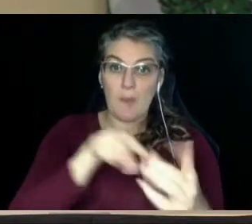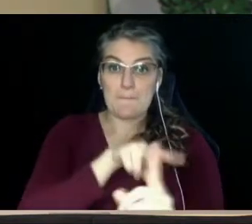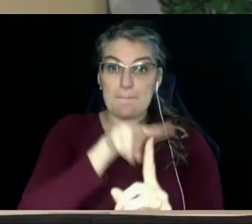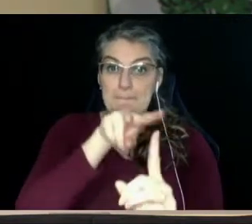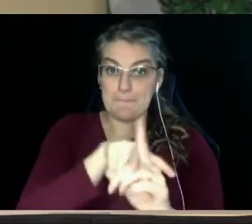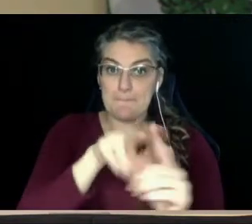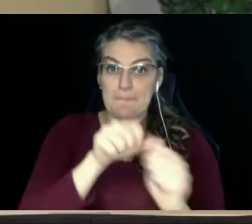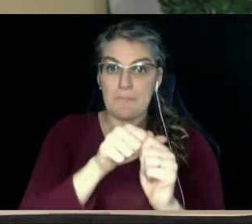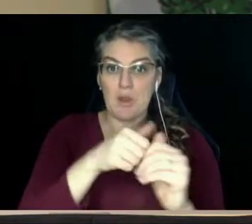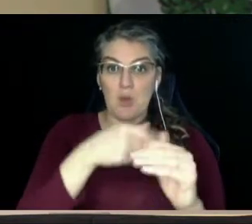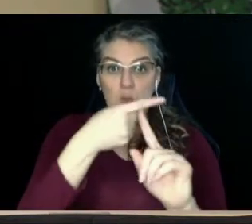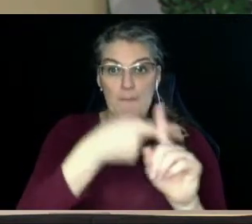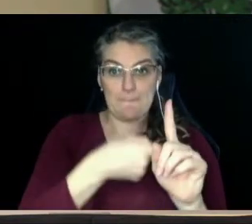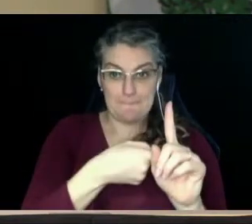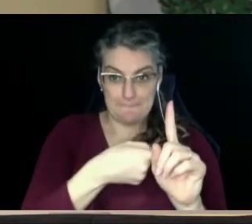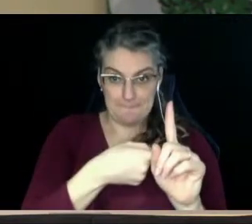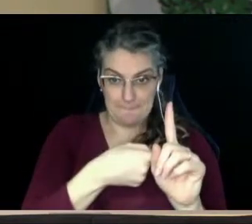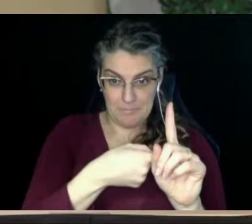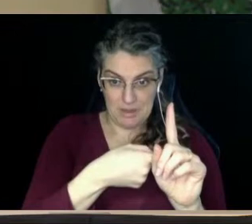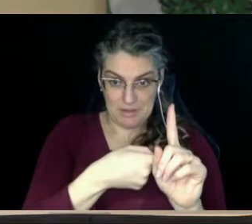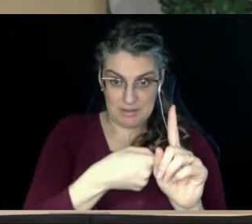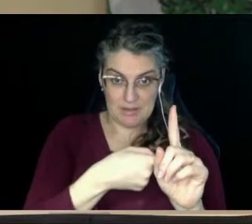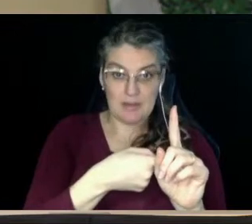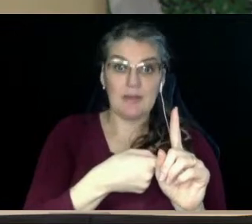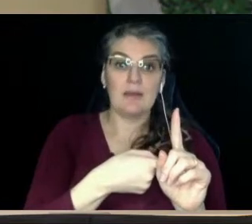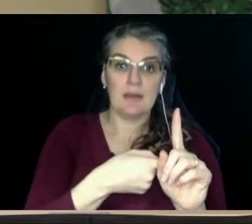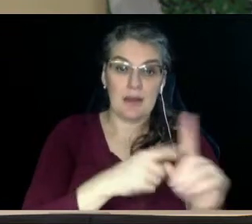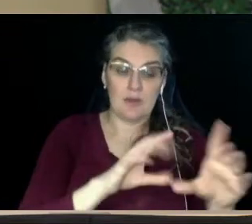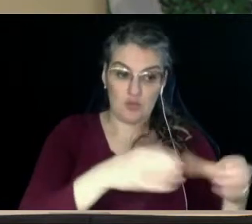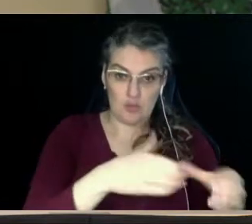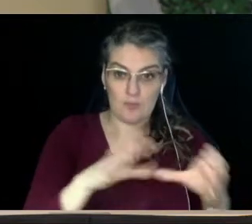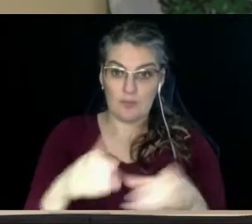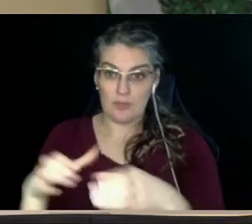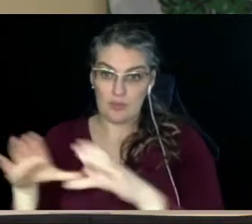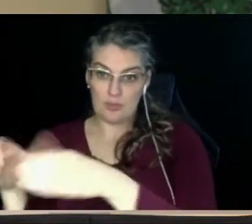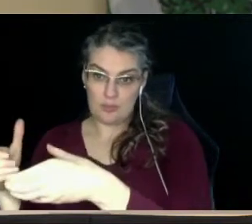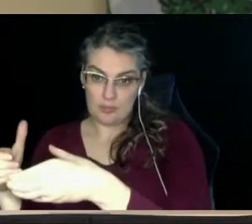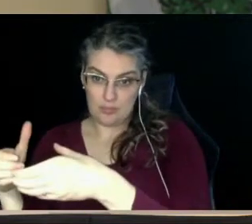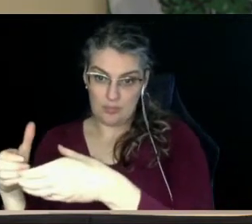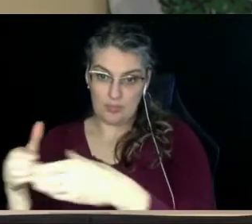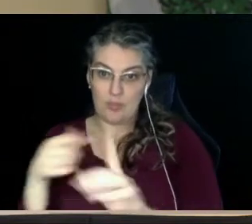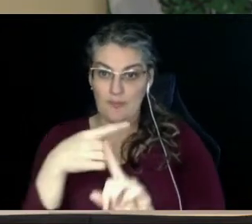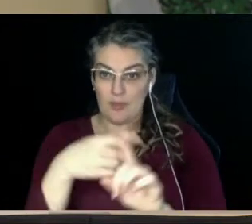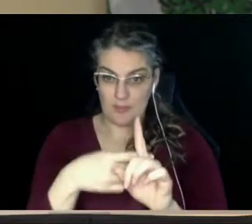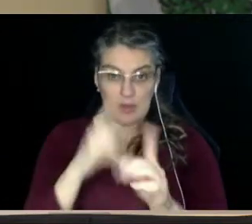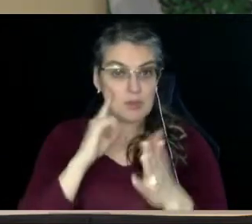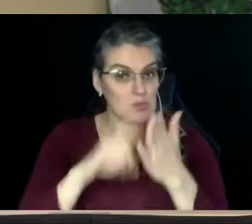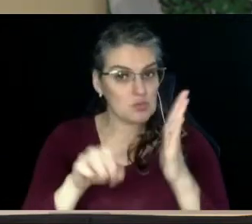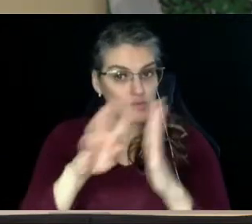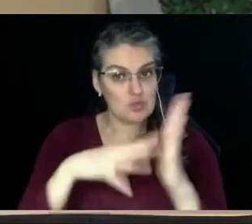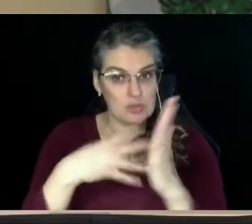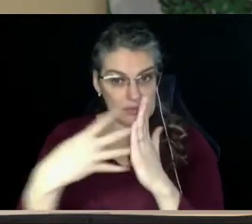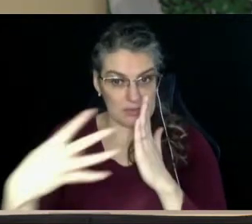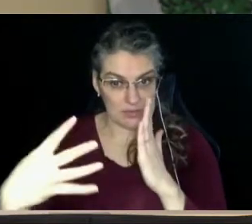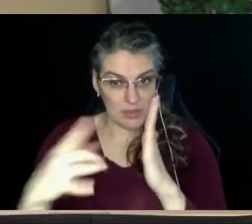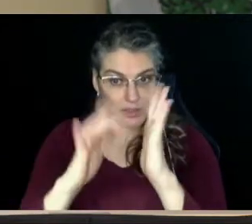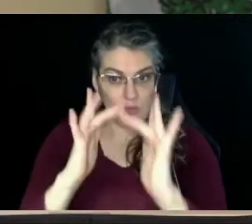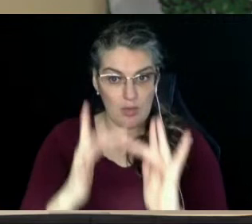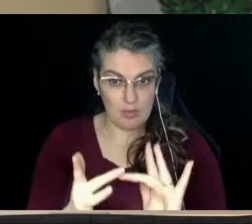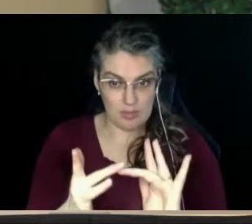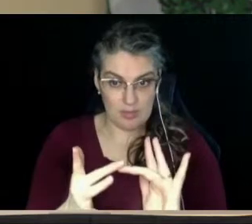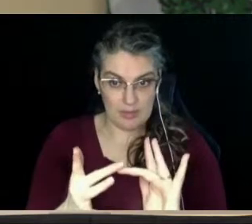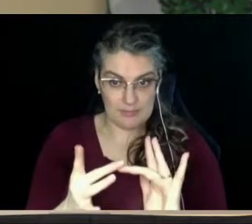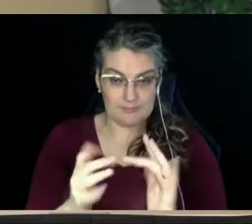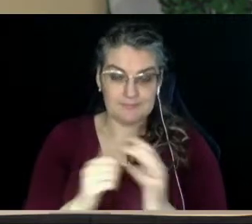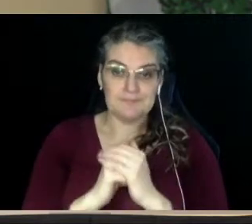birth month, and it will be broken into thirds next week. So I'll ask people to refer to the website for those details.